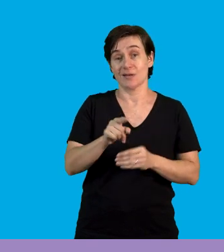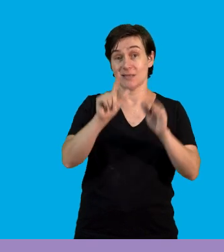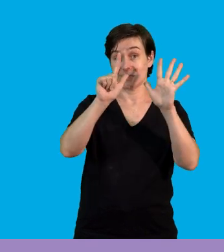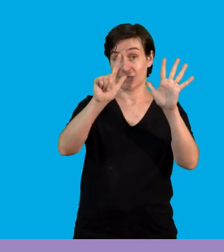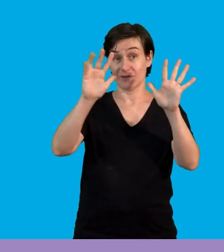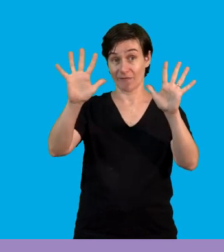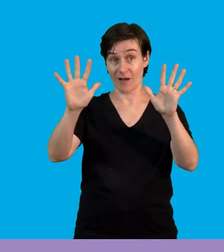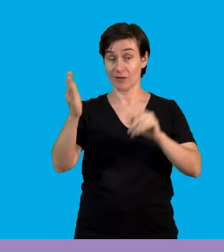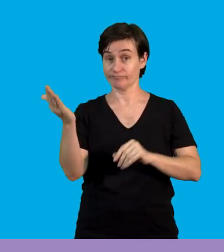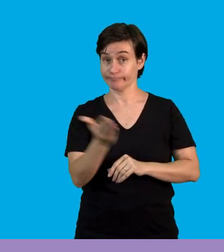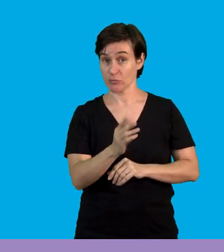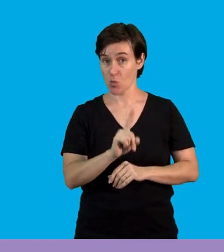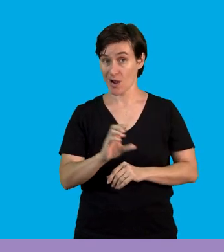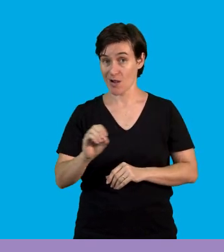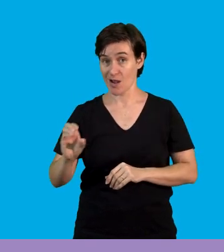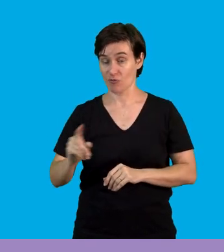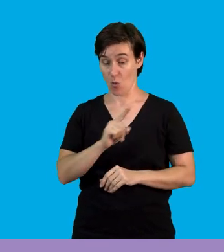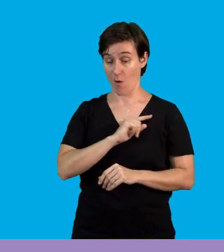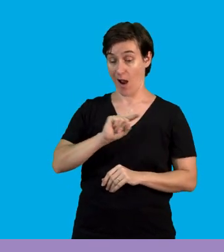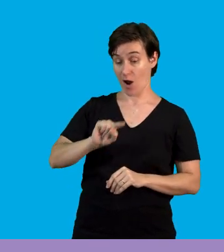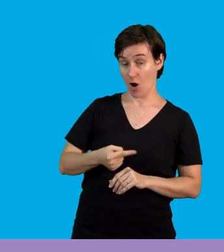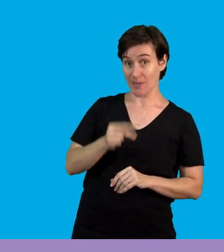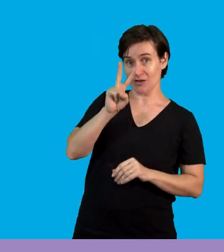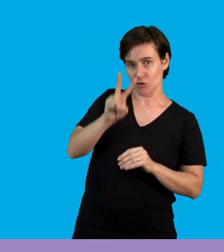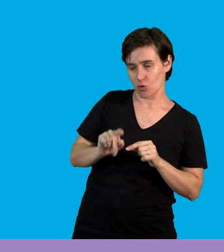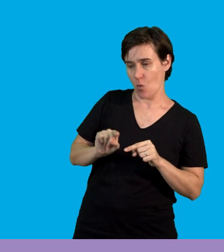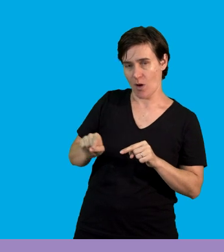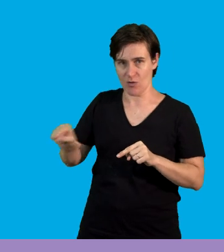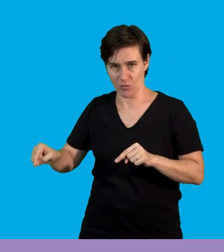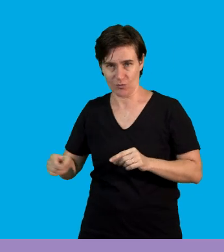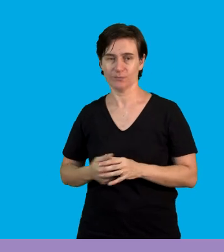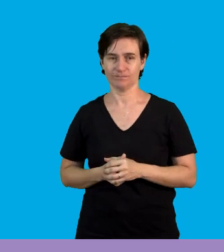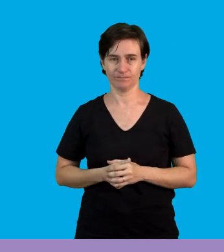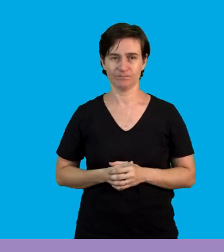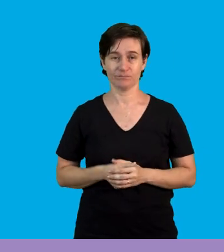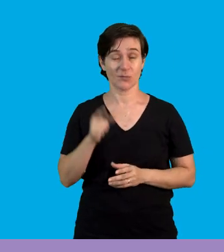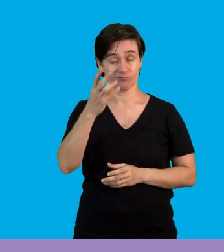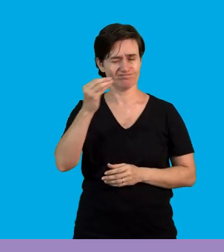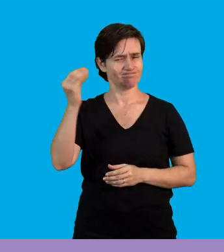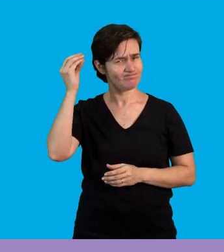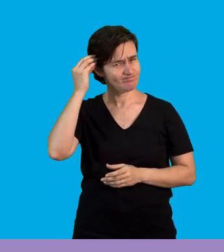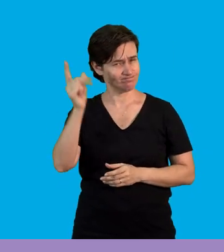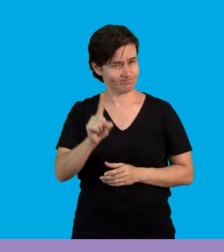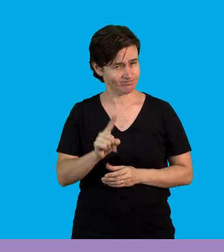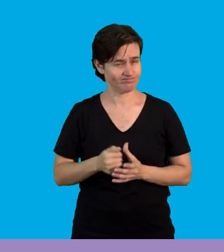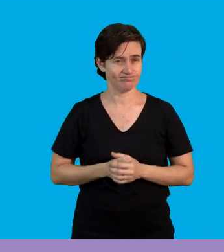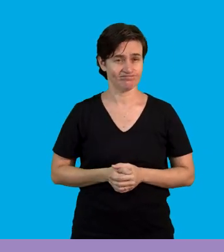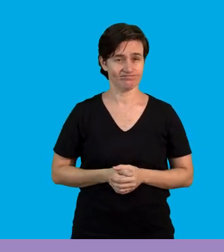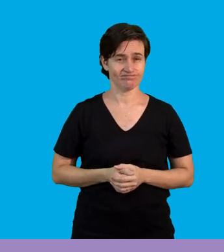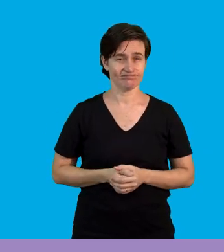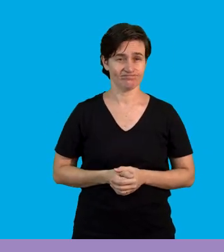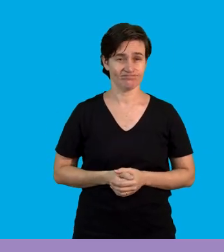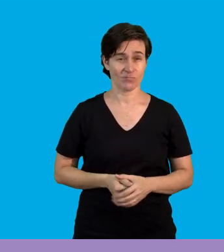75 divided by the 100 is the fraction. So when we write it, again, we remember that 1